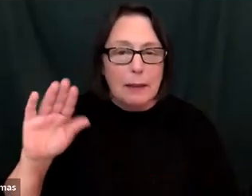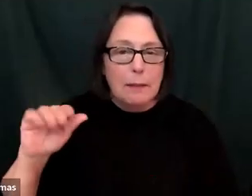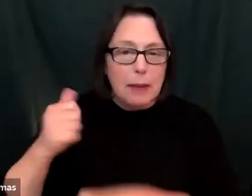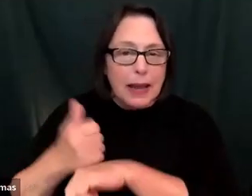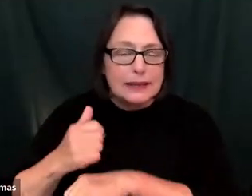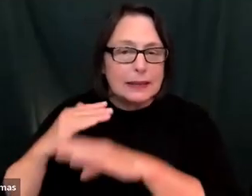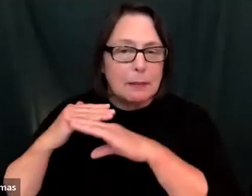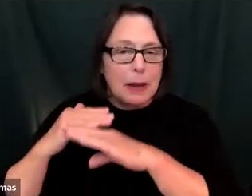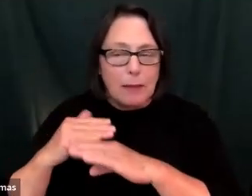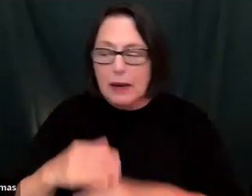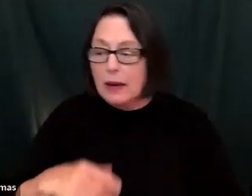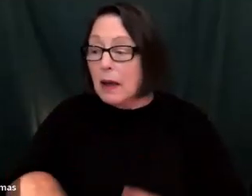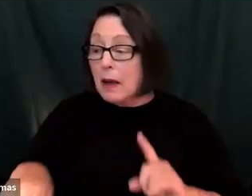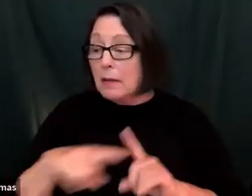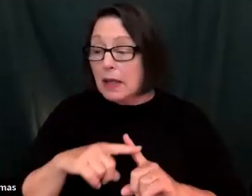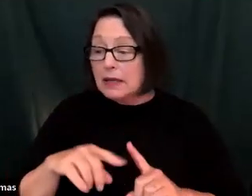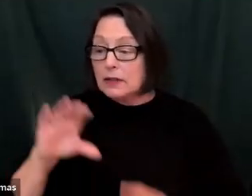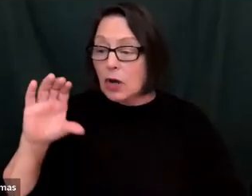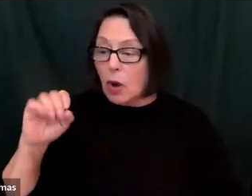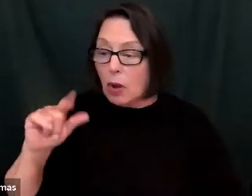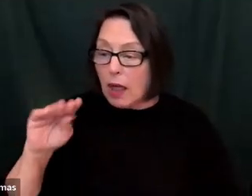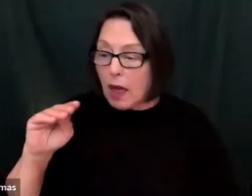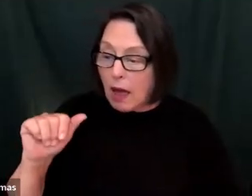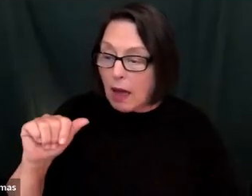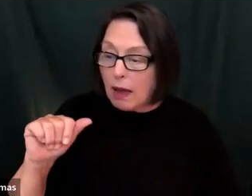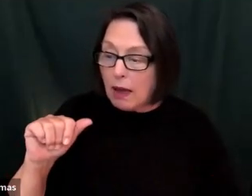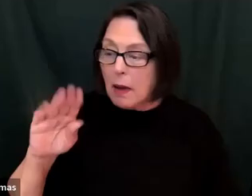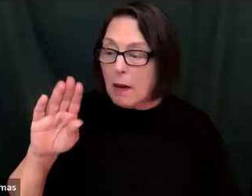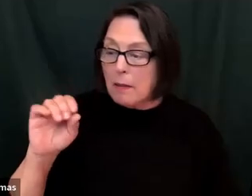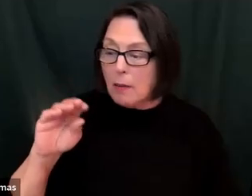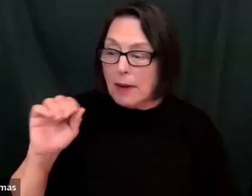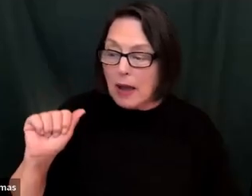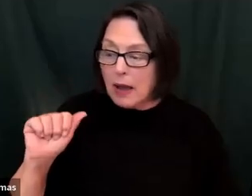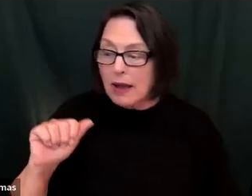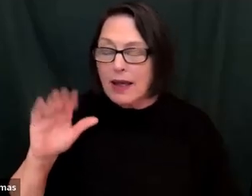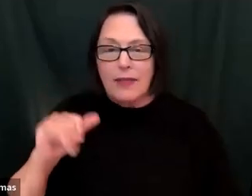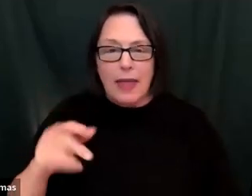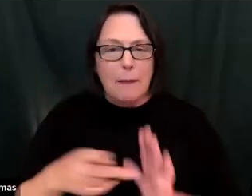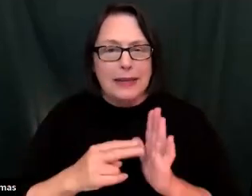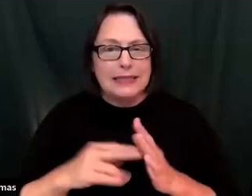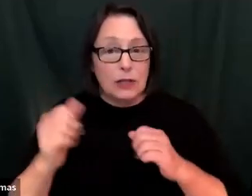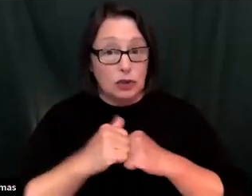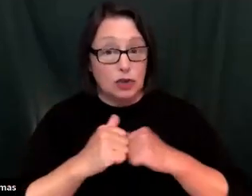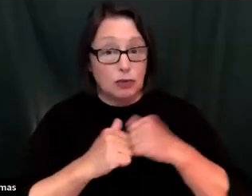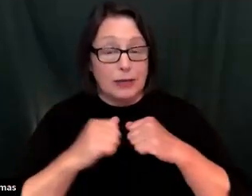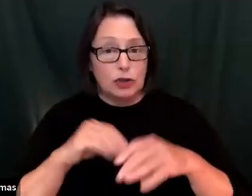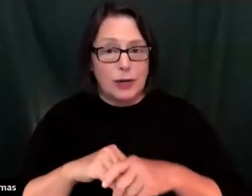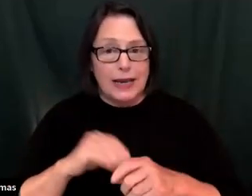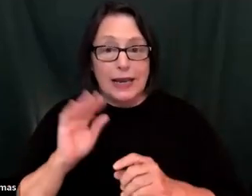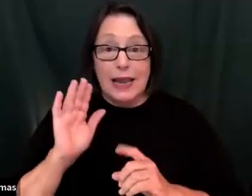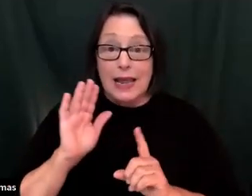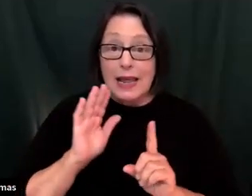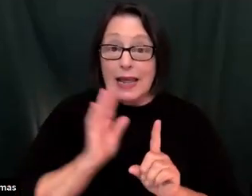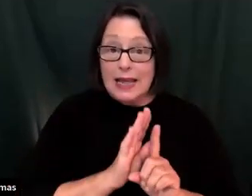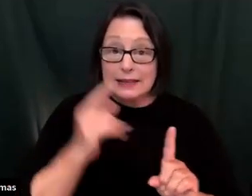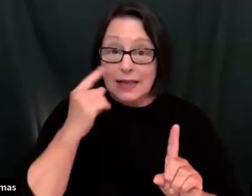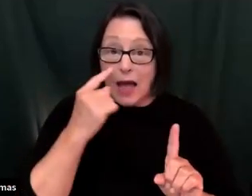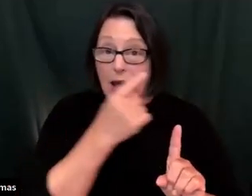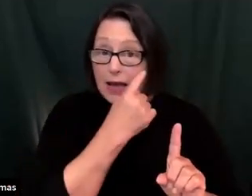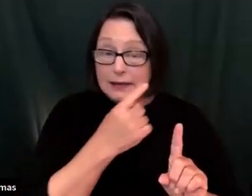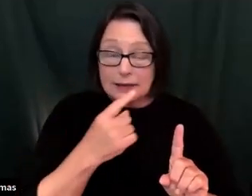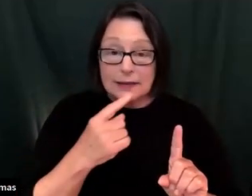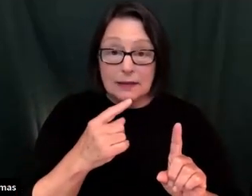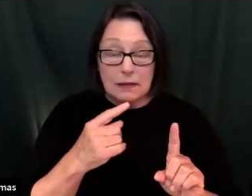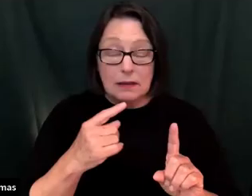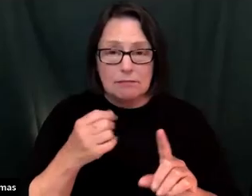In addition, he also has colobomas, so something that's affecting the structures of his eyes. So she's indicated that